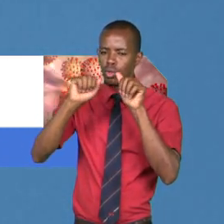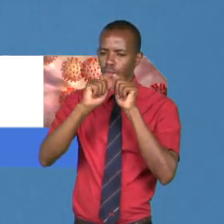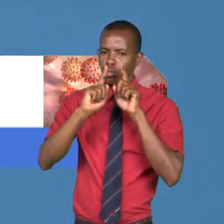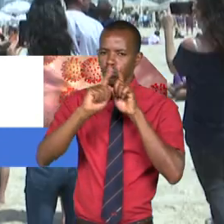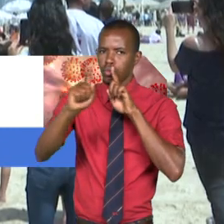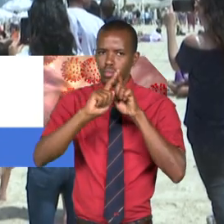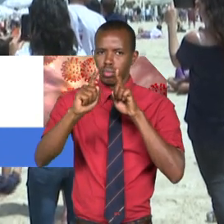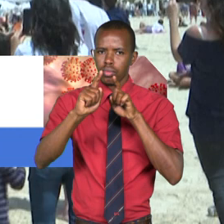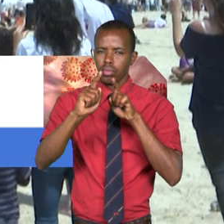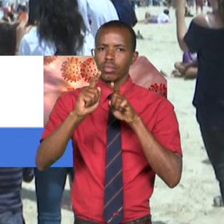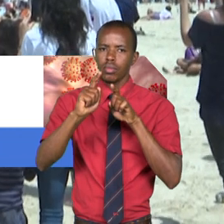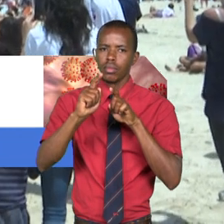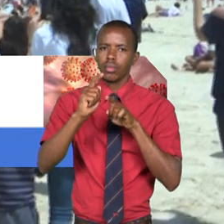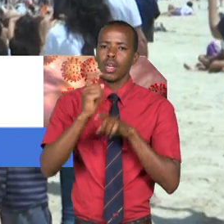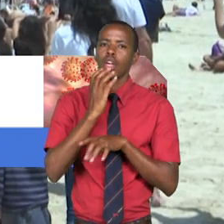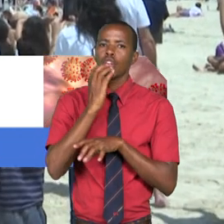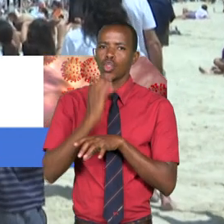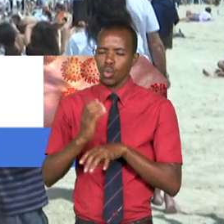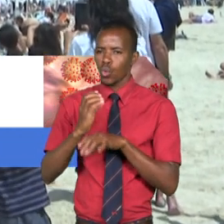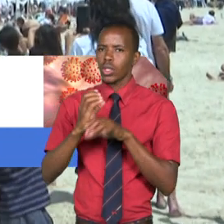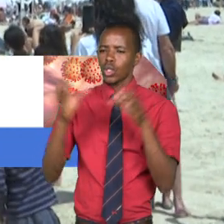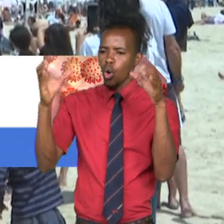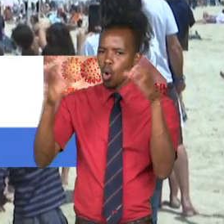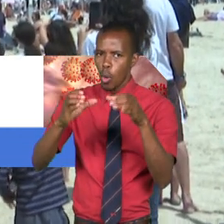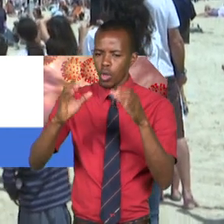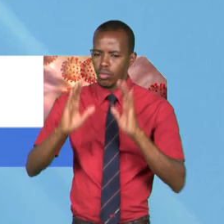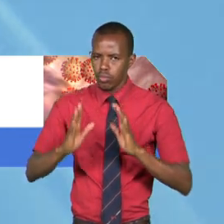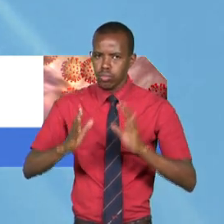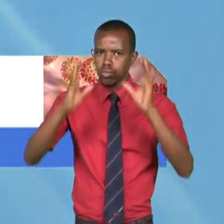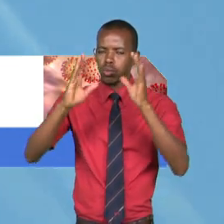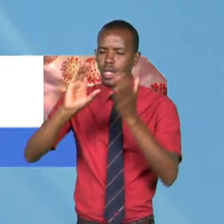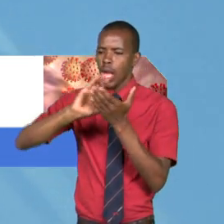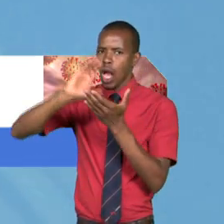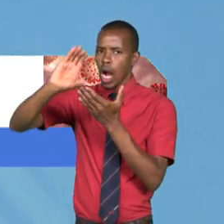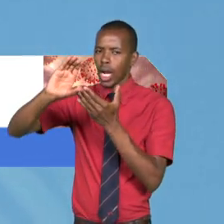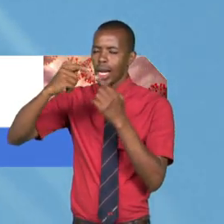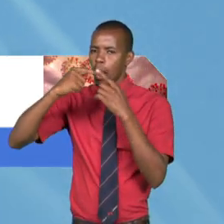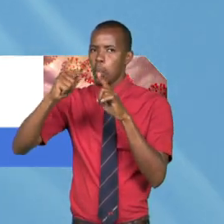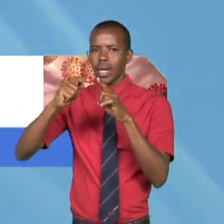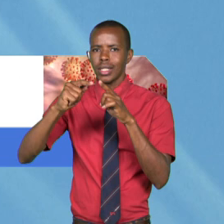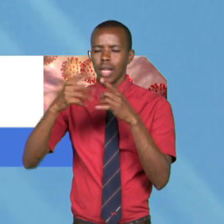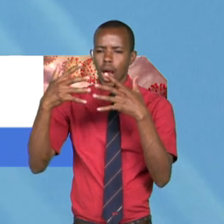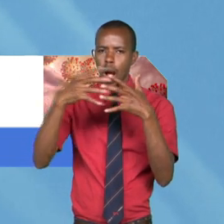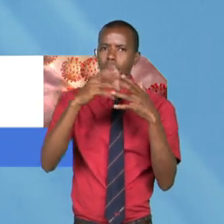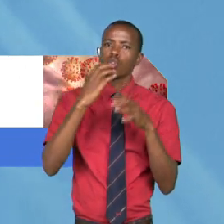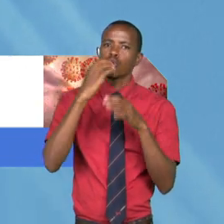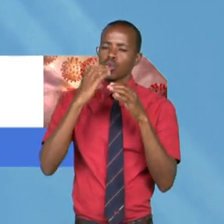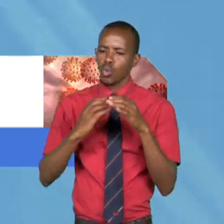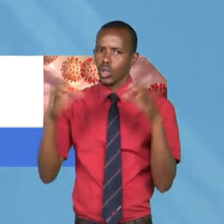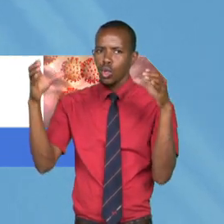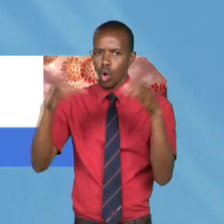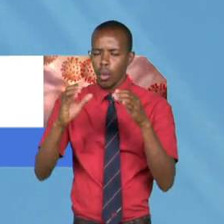of the Jewish communities in the Western world have incorporated this modern holiday into their calendars, but some North American Jewish communities hold the